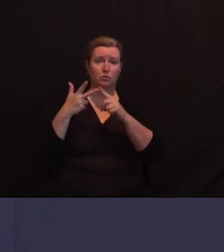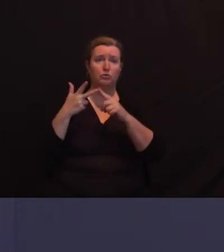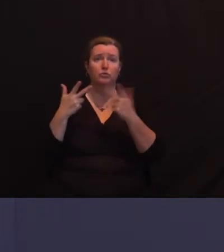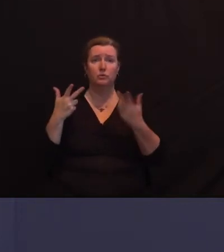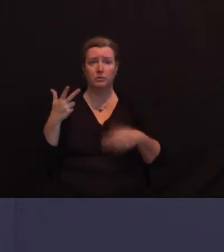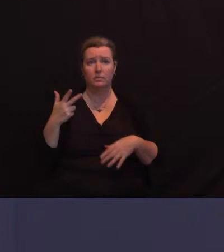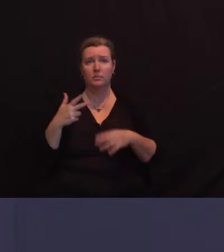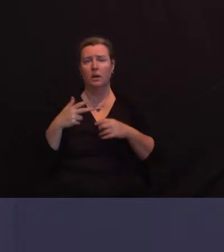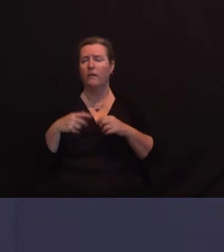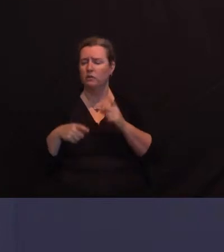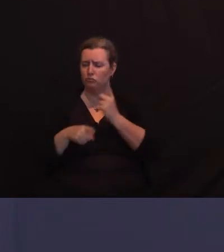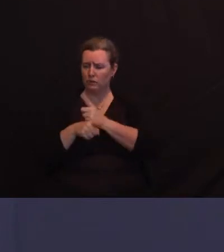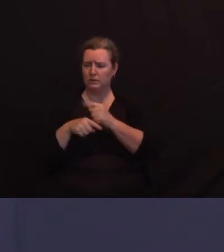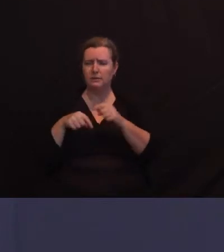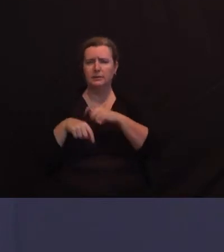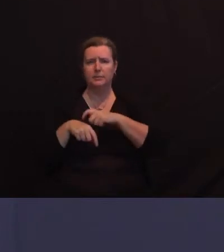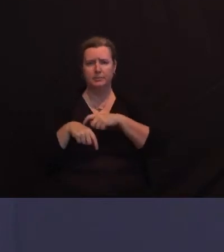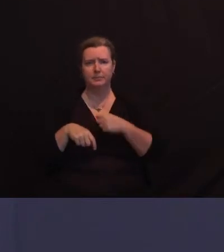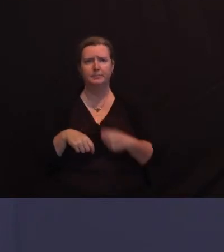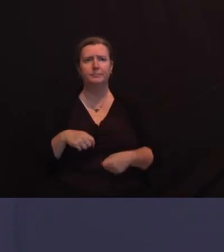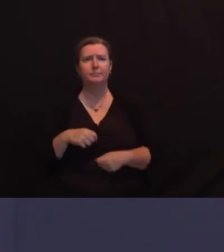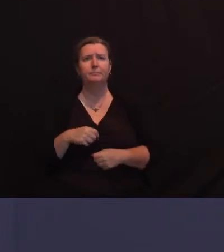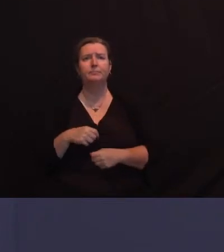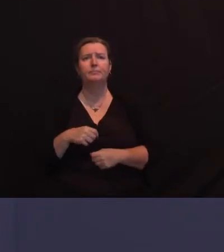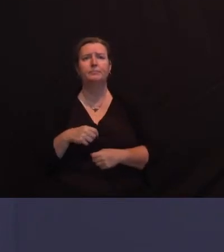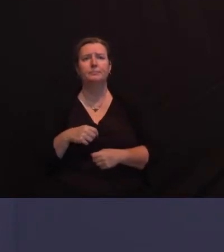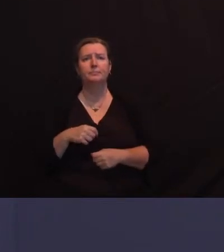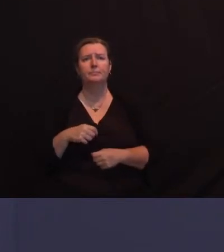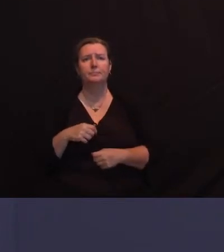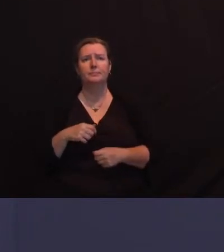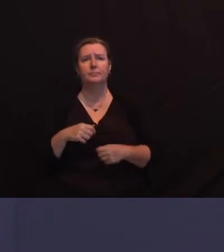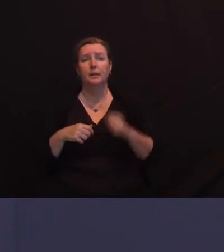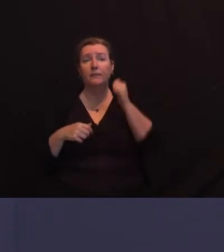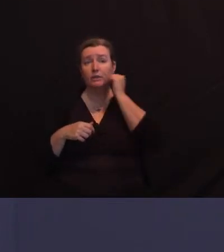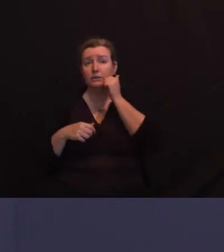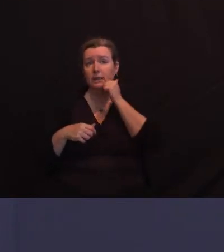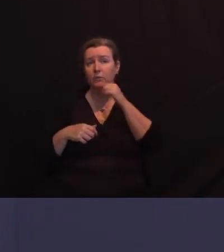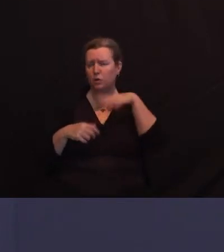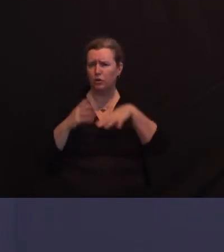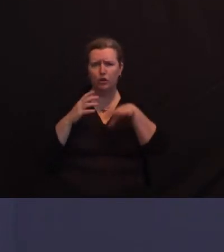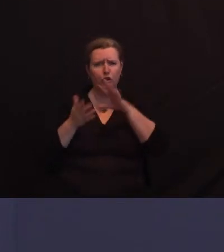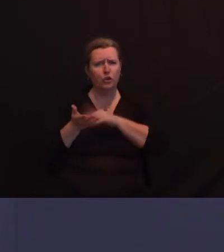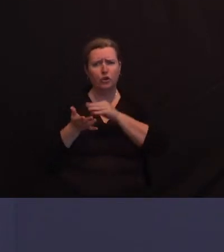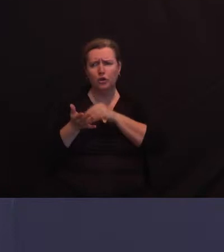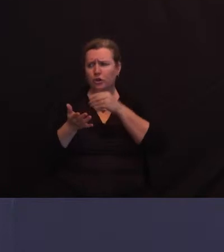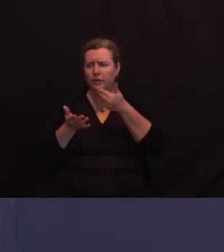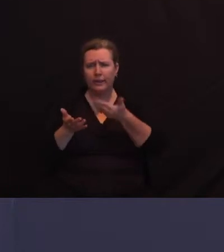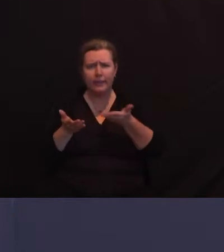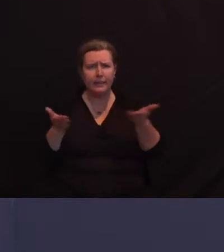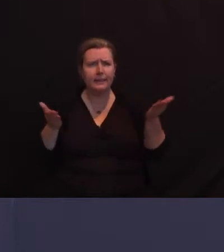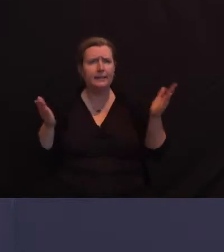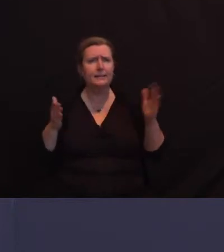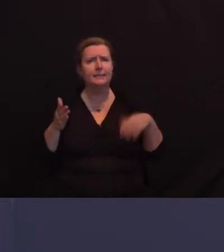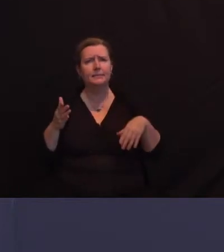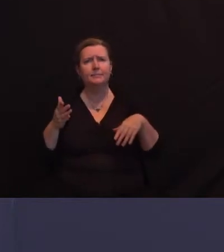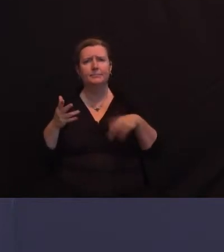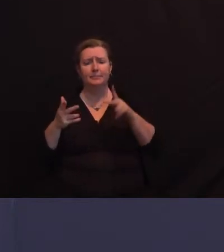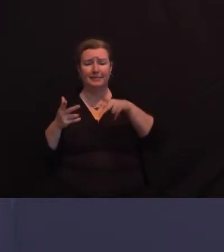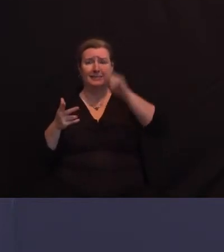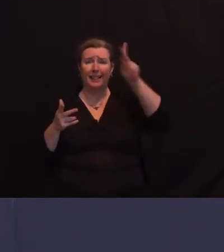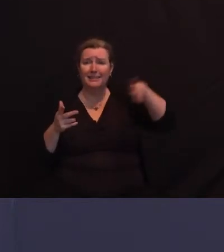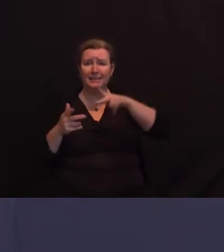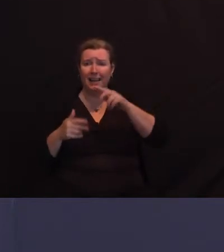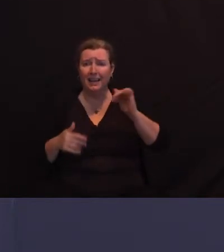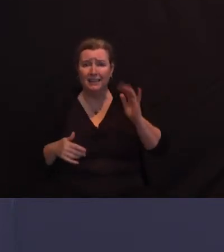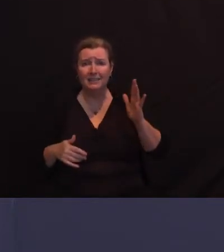hand, depending on, like the governor said, we learn every day how the Delta variant is being